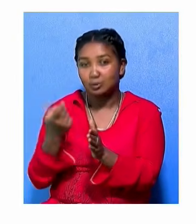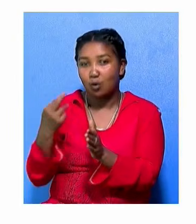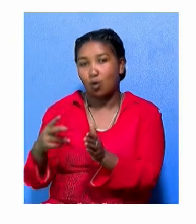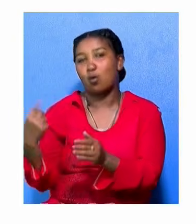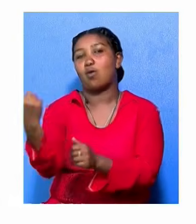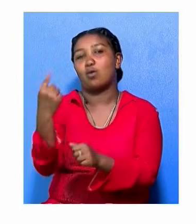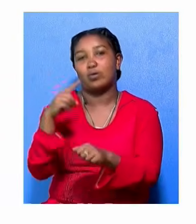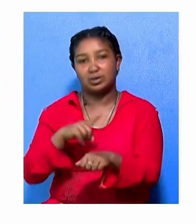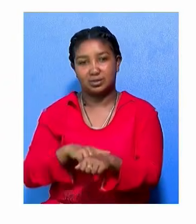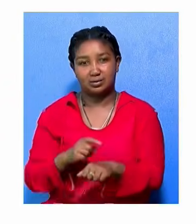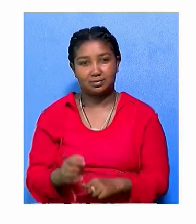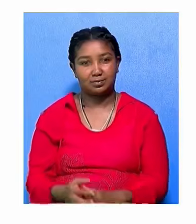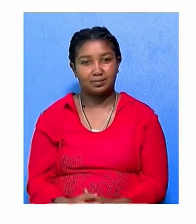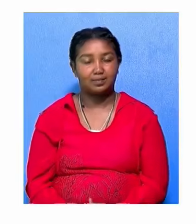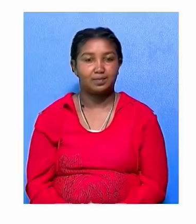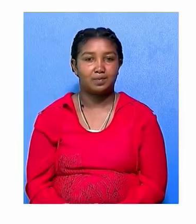always.